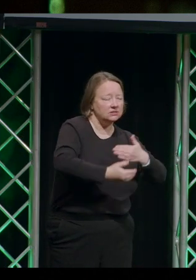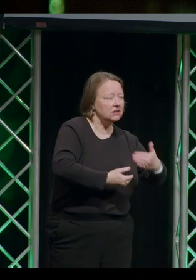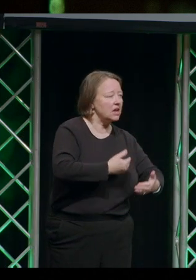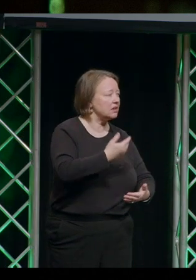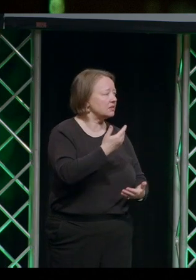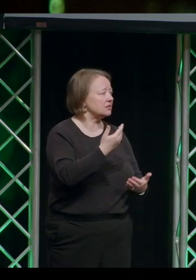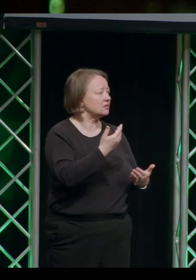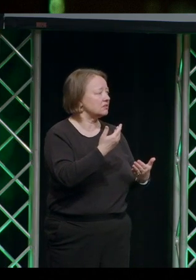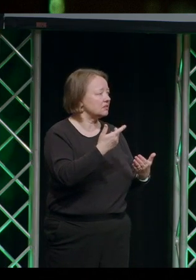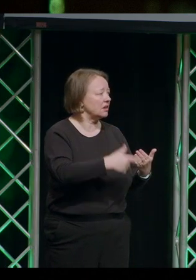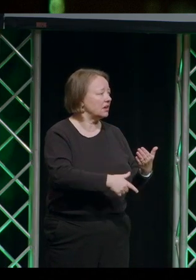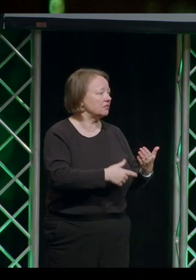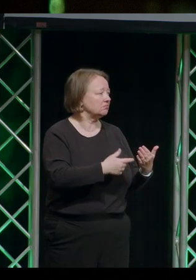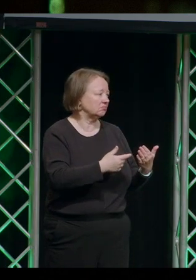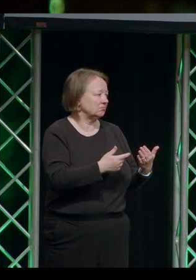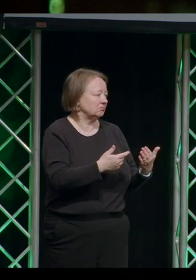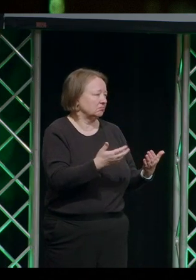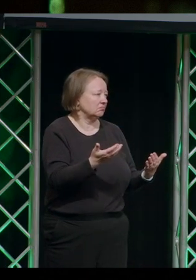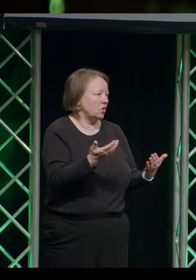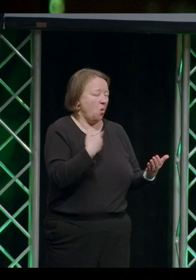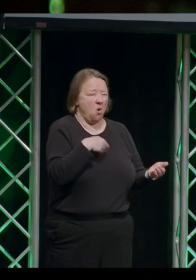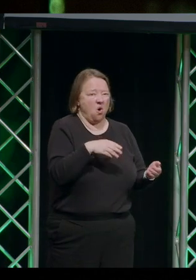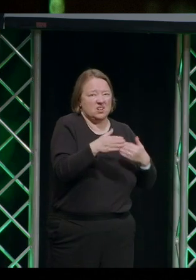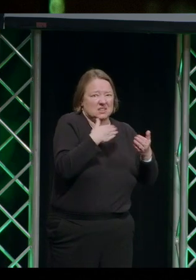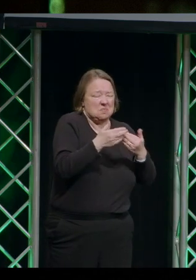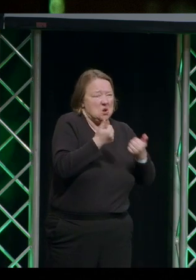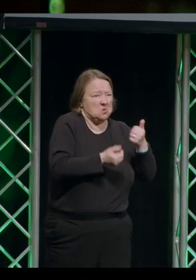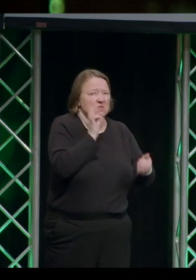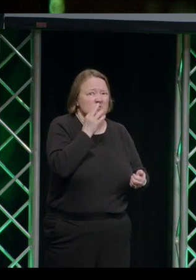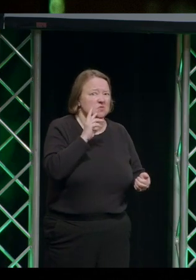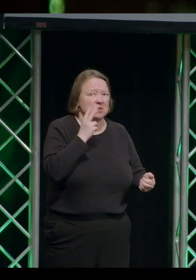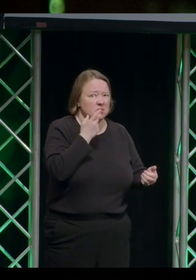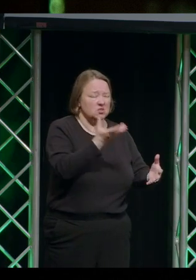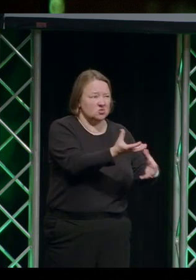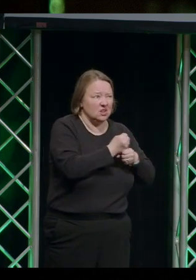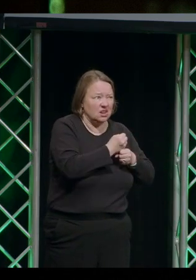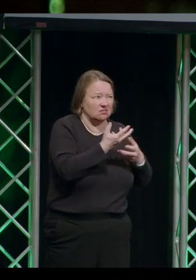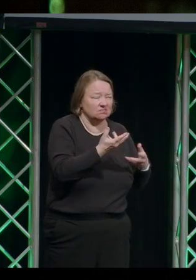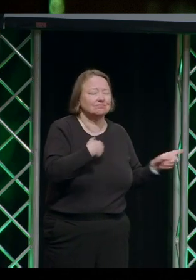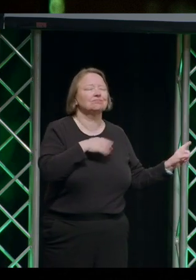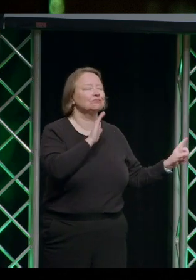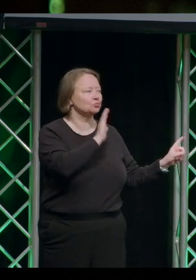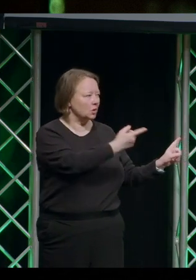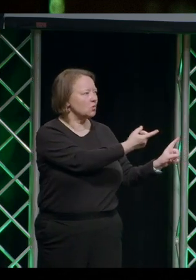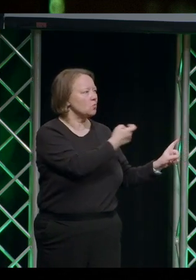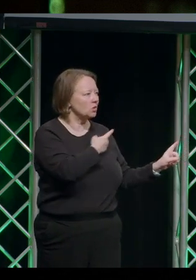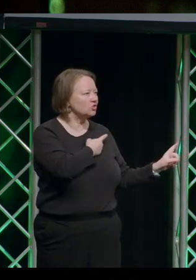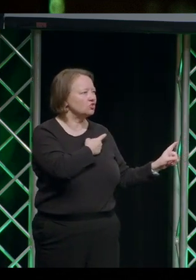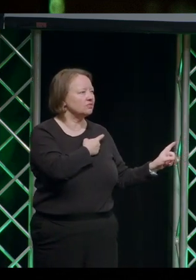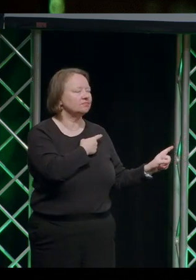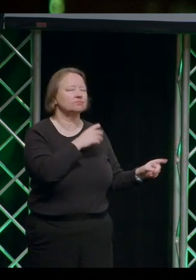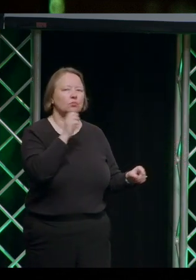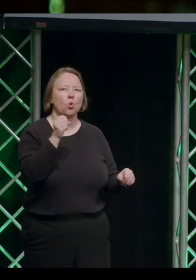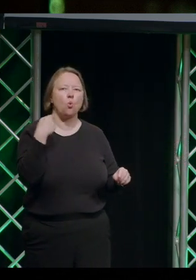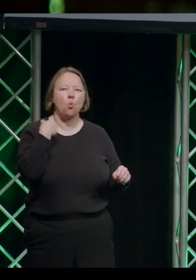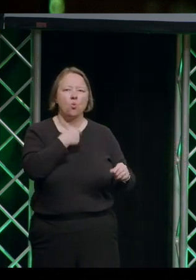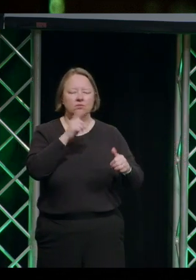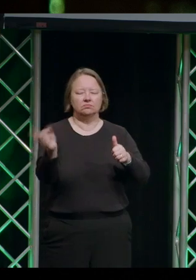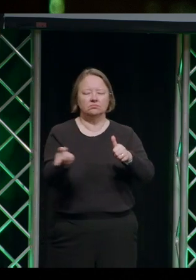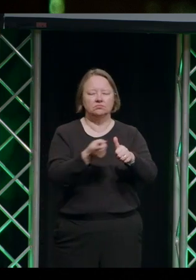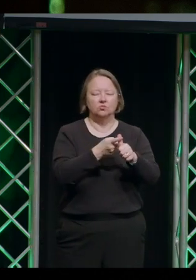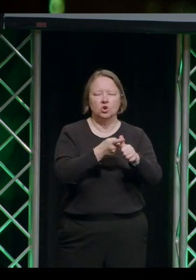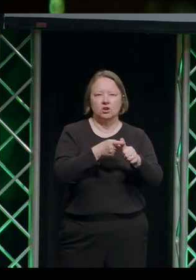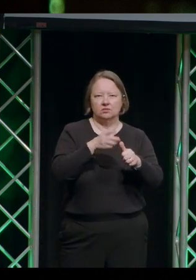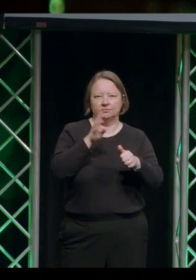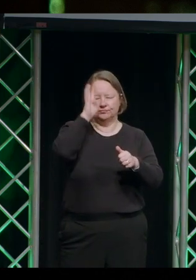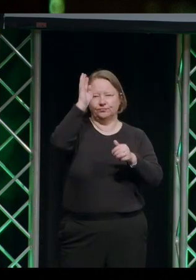doesn't matter at all what produce hits your process? That's a great question. So we initially prototyped